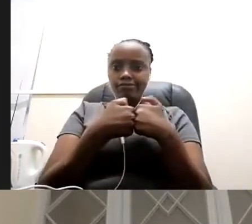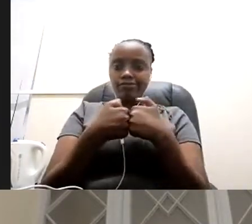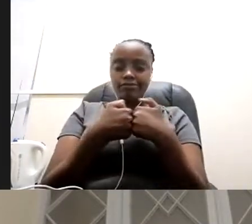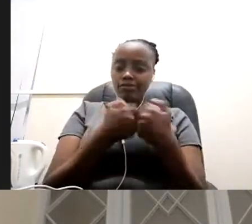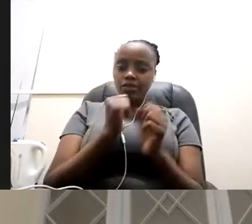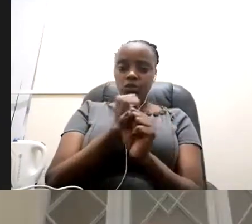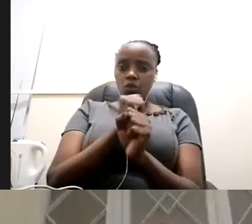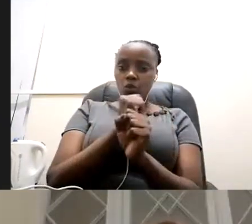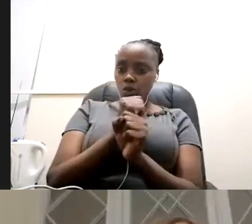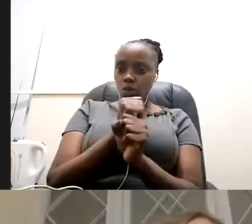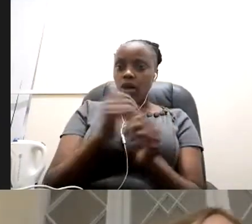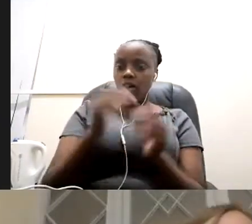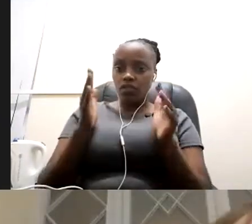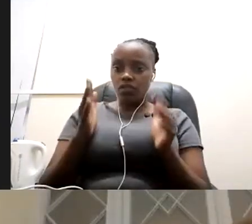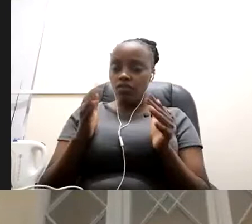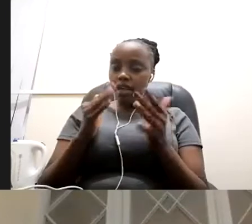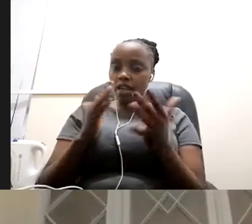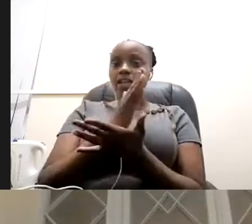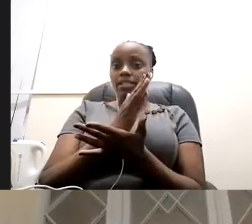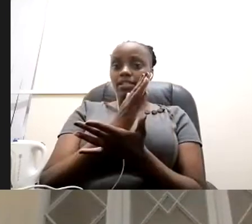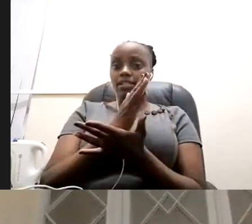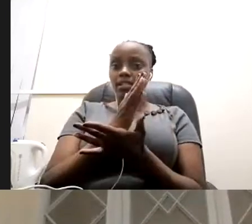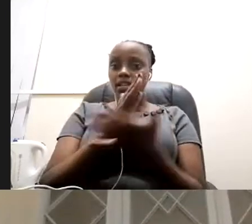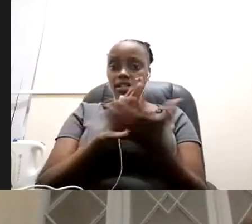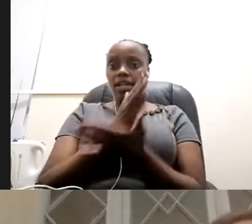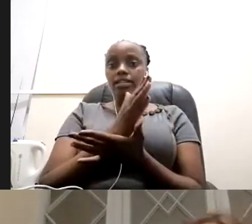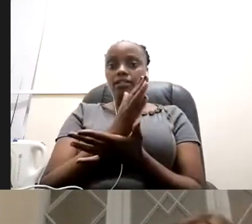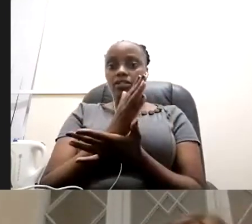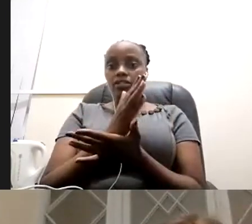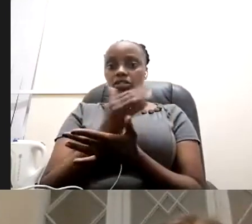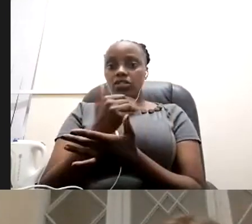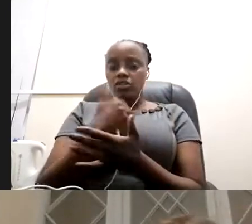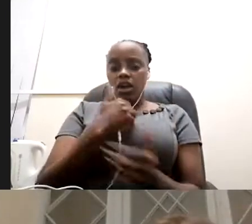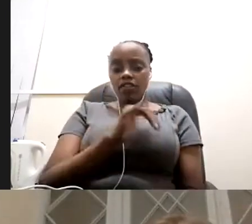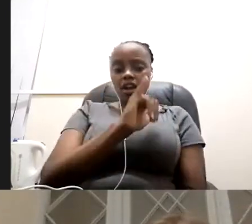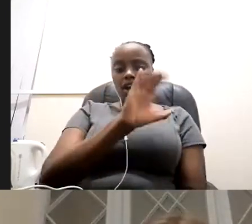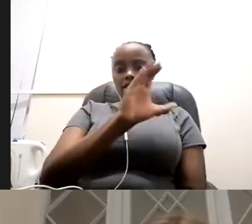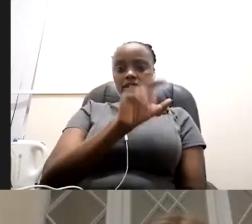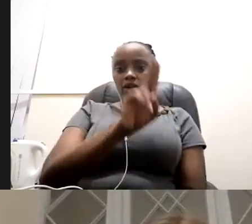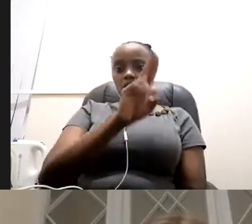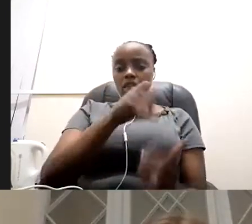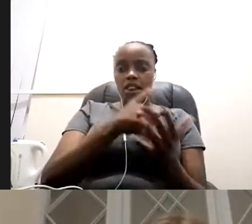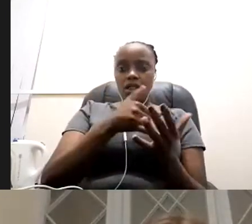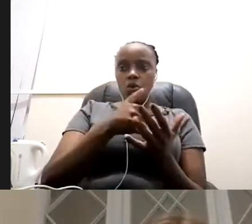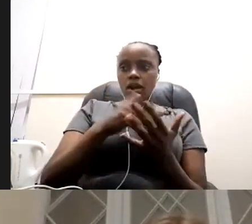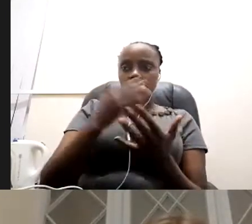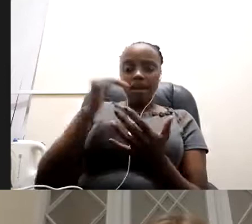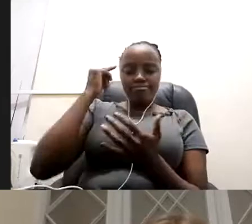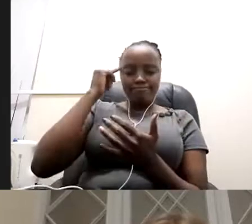to be in intensive care units, including mental health,